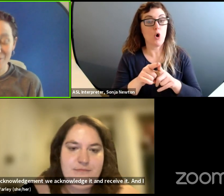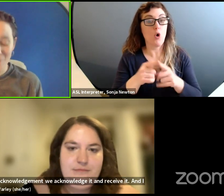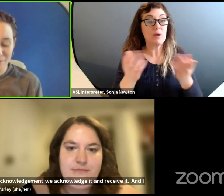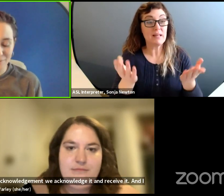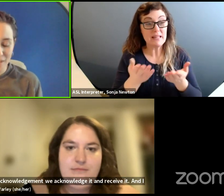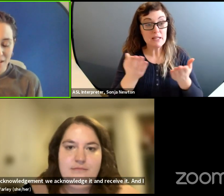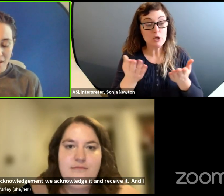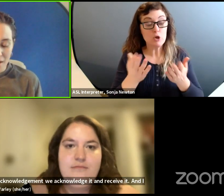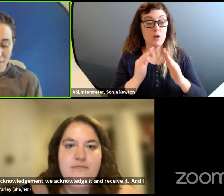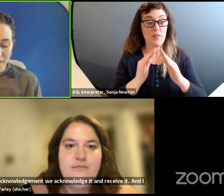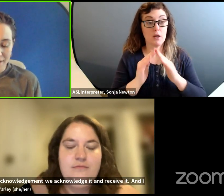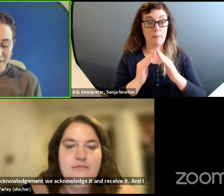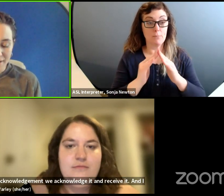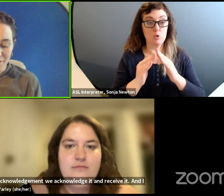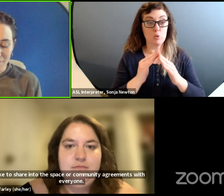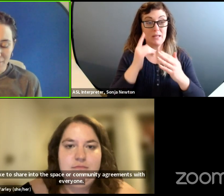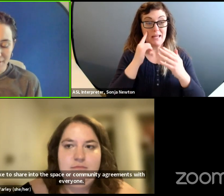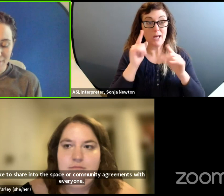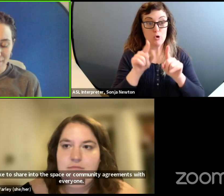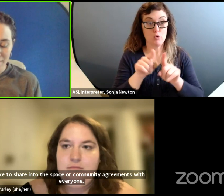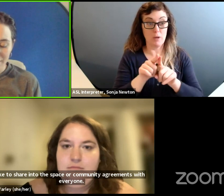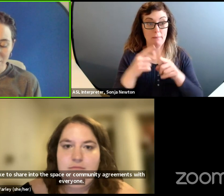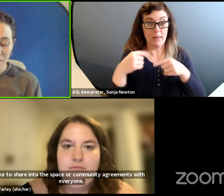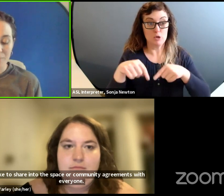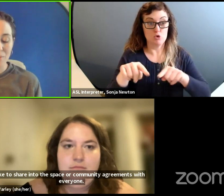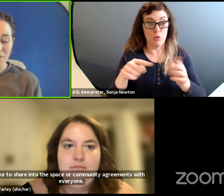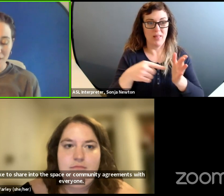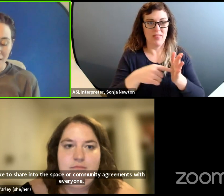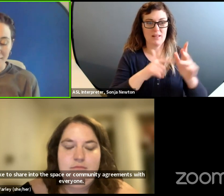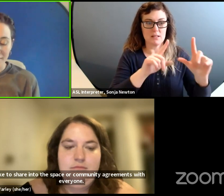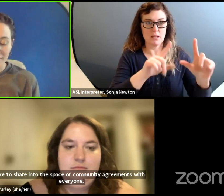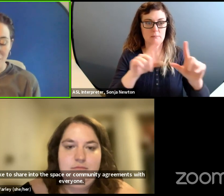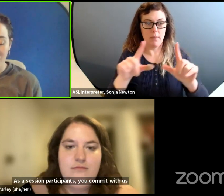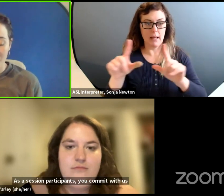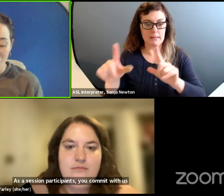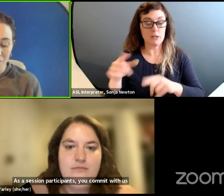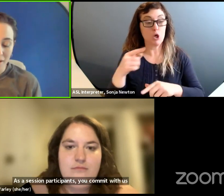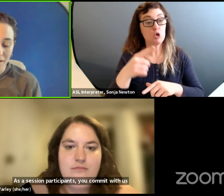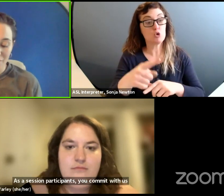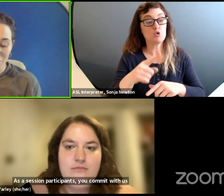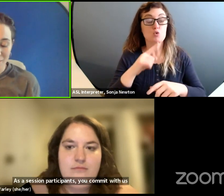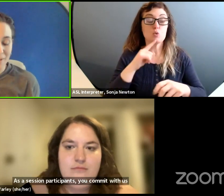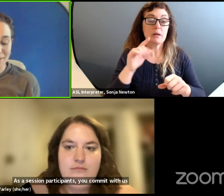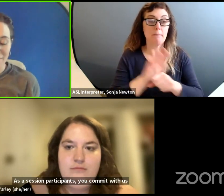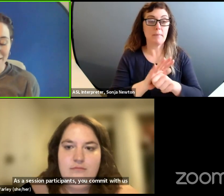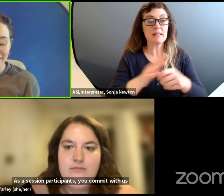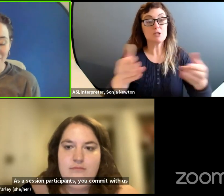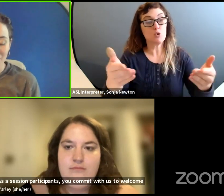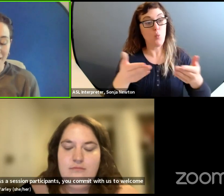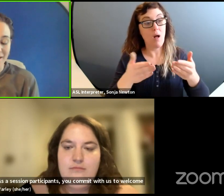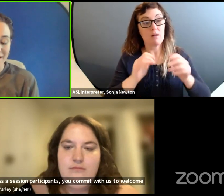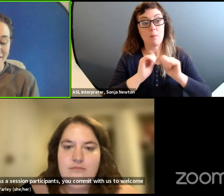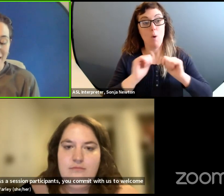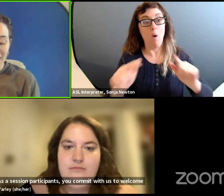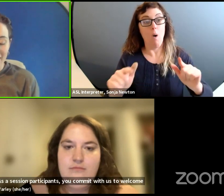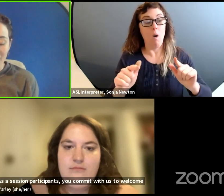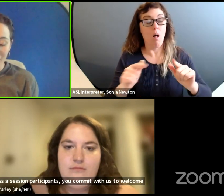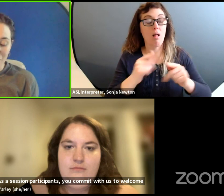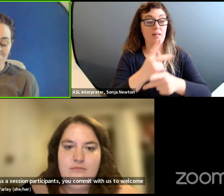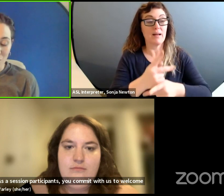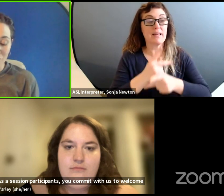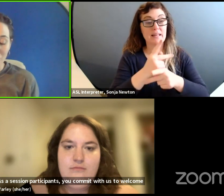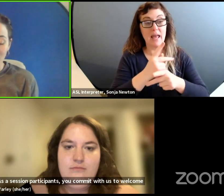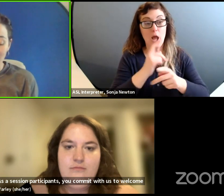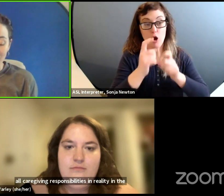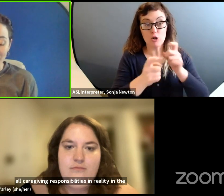with everyone. As a session participant, you commit with us to welcome all caregiving responsibilities and realities in the